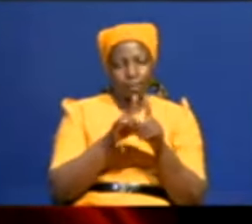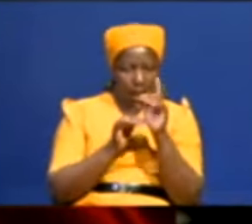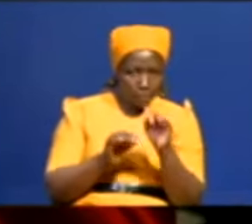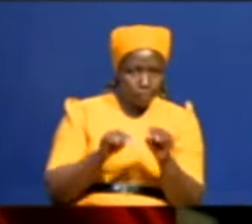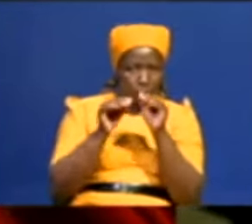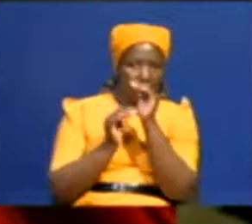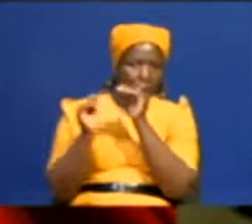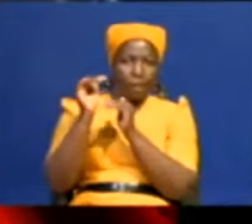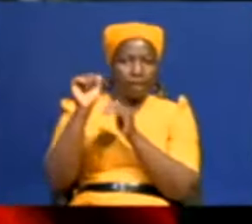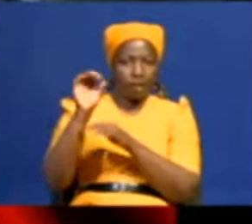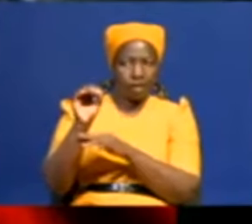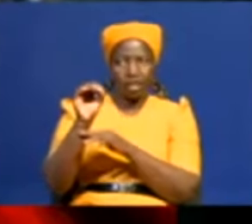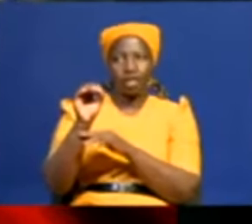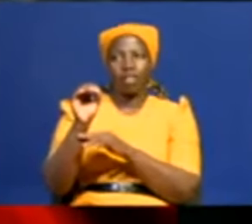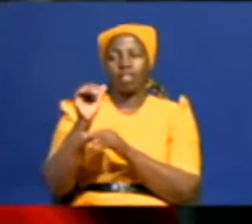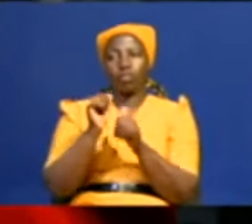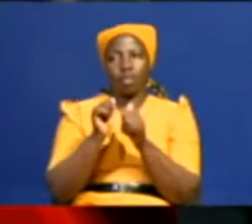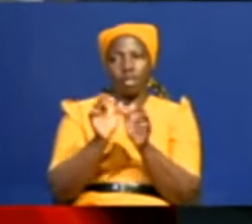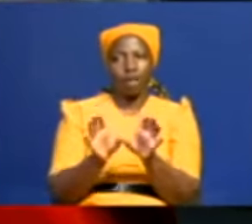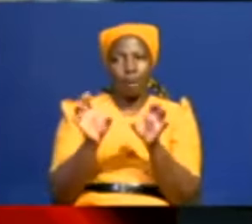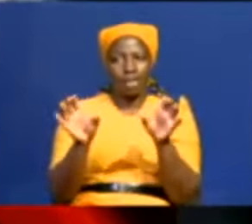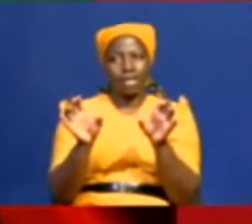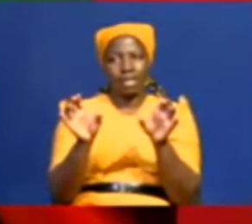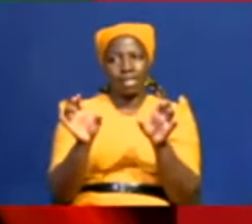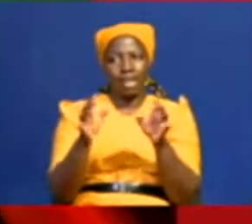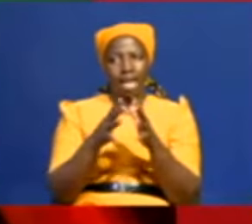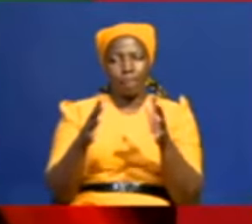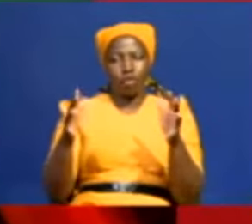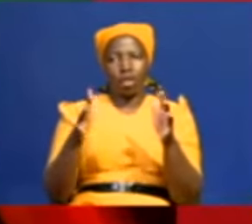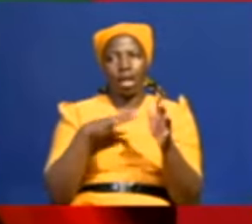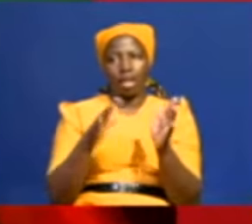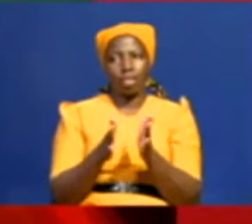that separates expansion from contraction, to the highest reading since January 2017.